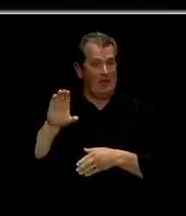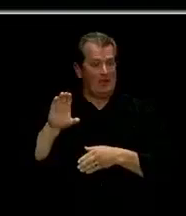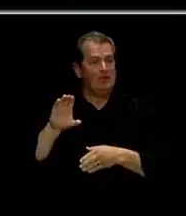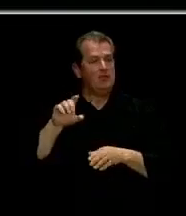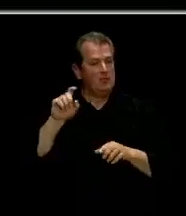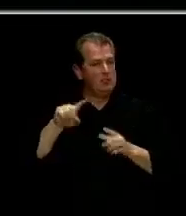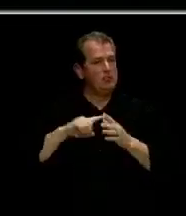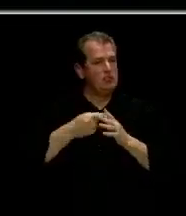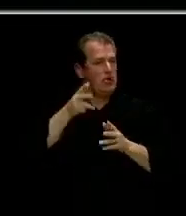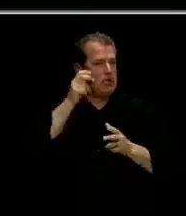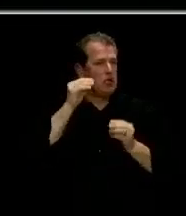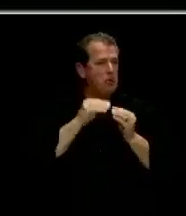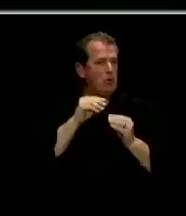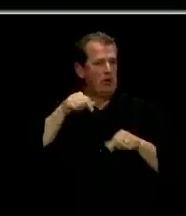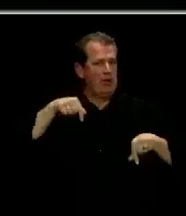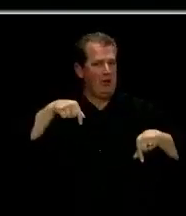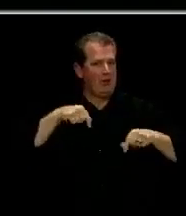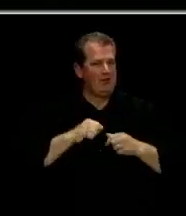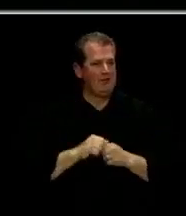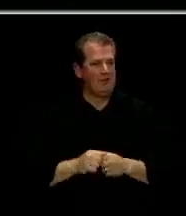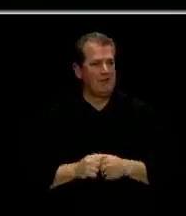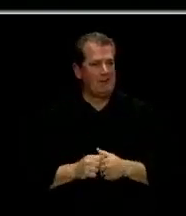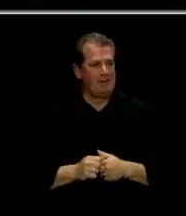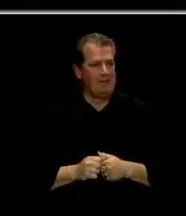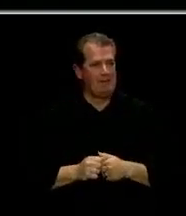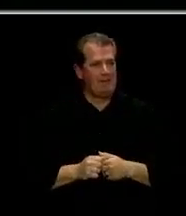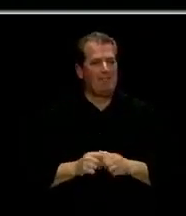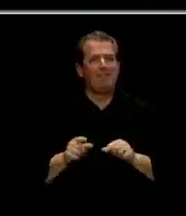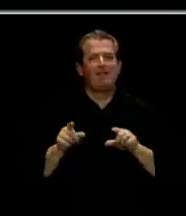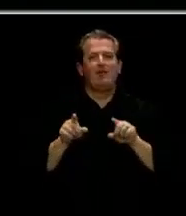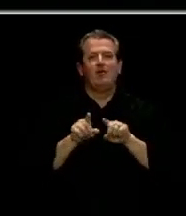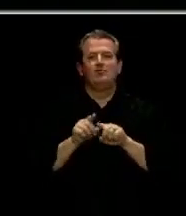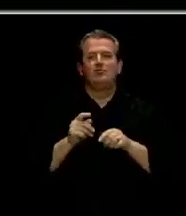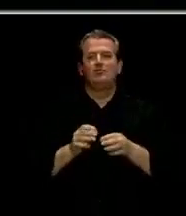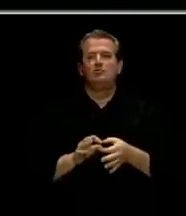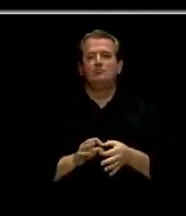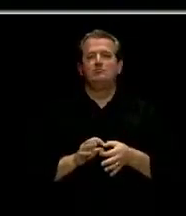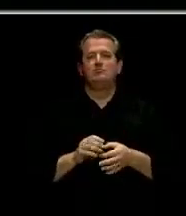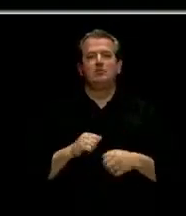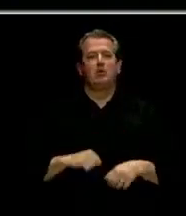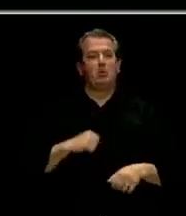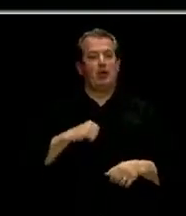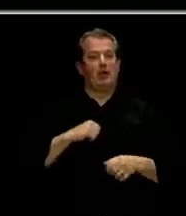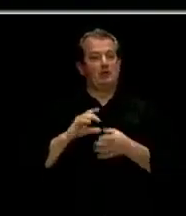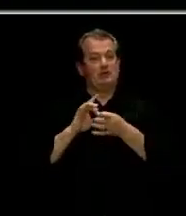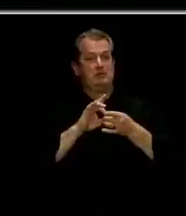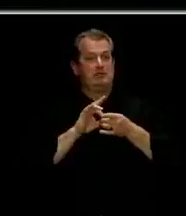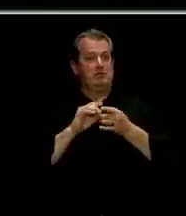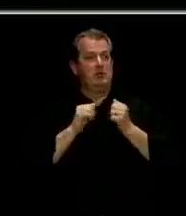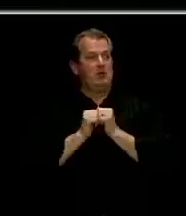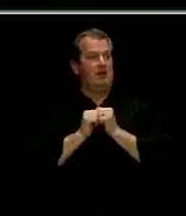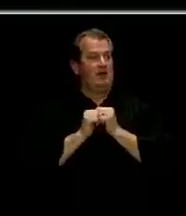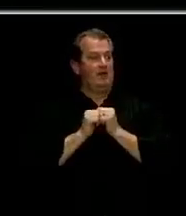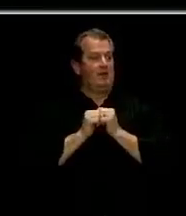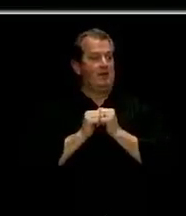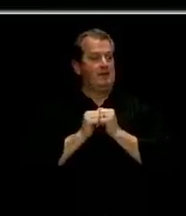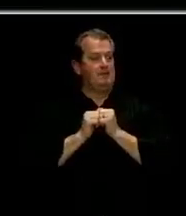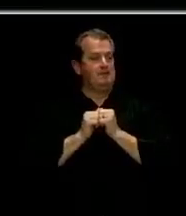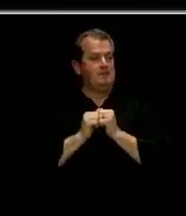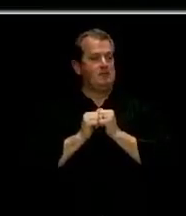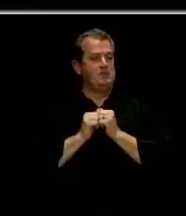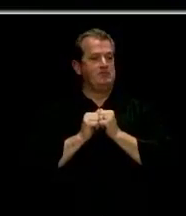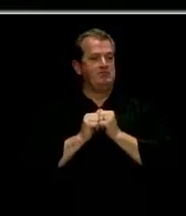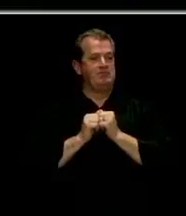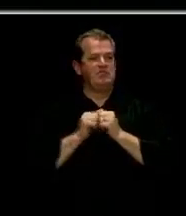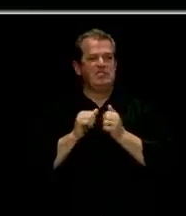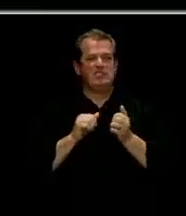more about it during this conference. I'm also really proud of a partnership we have with the Substance Abuse